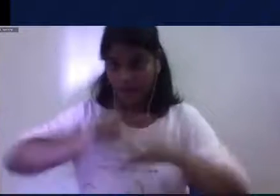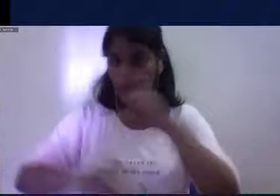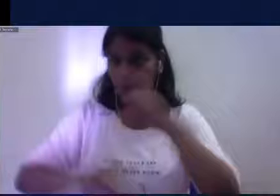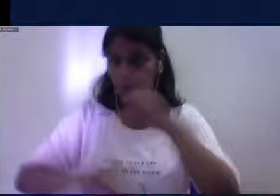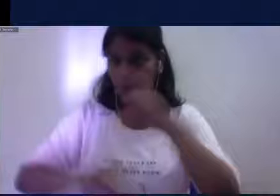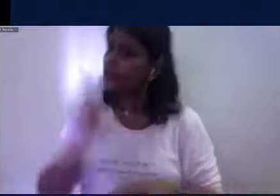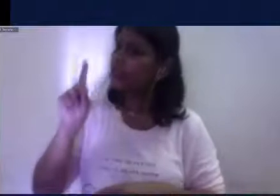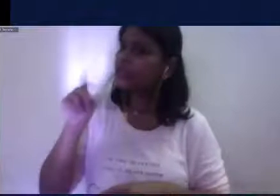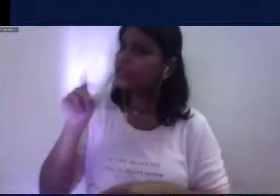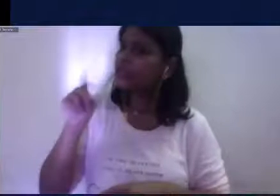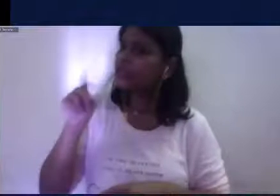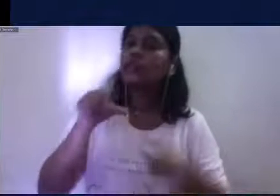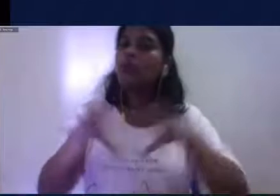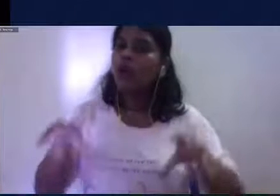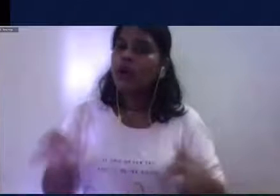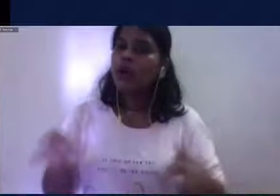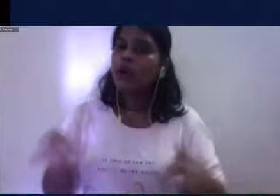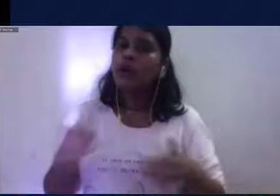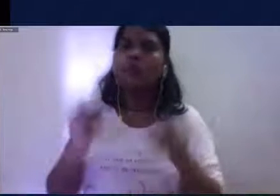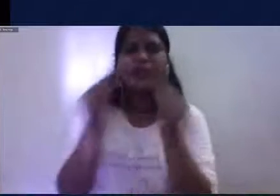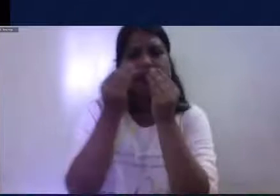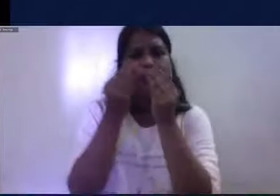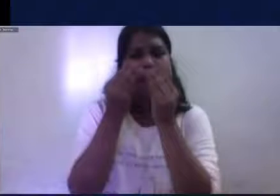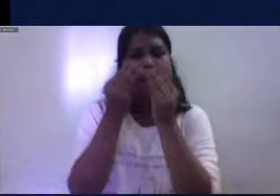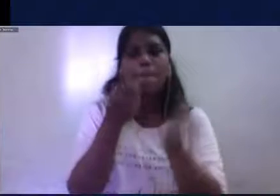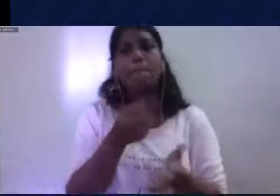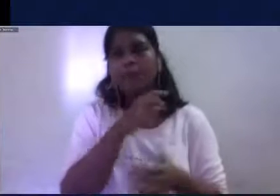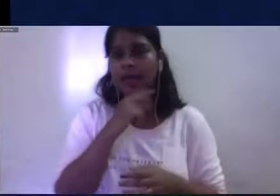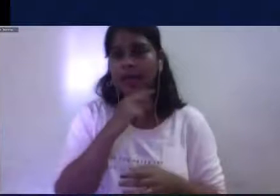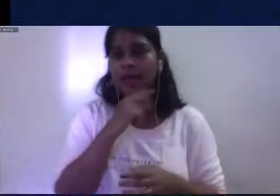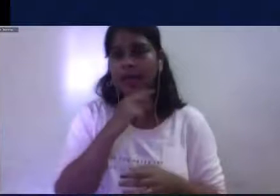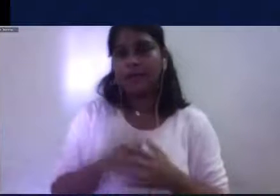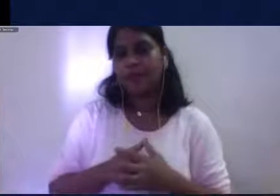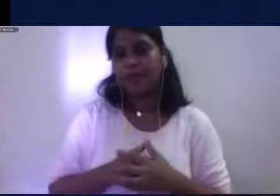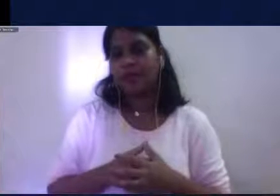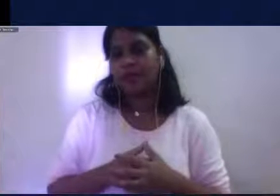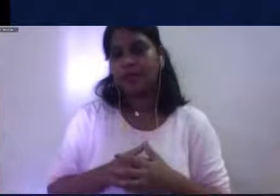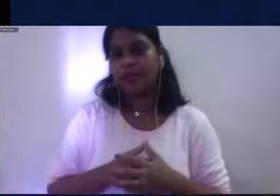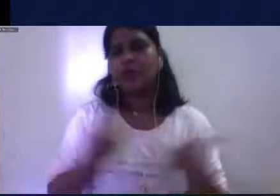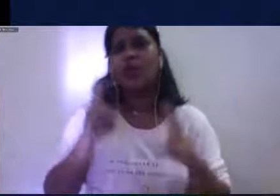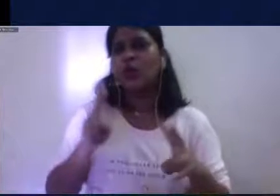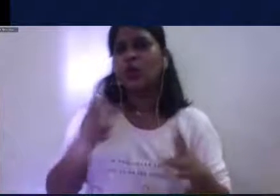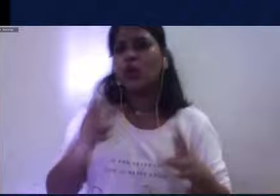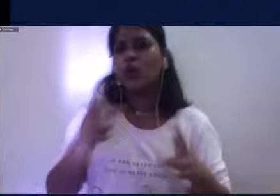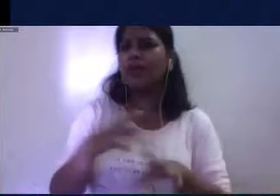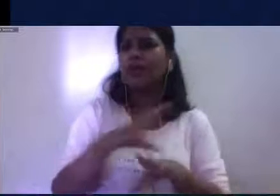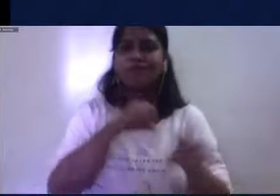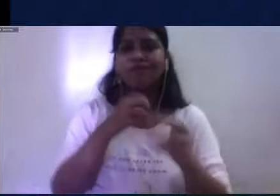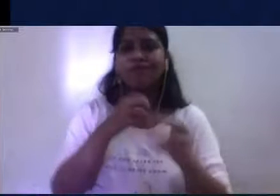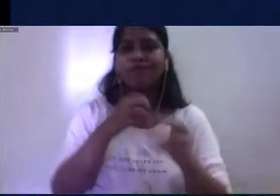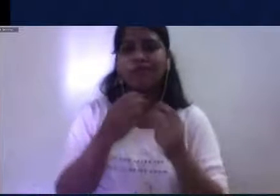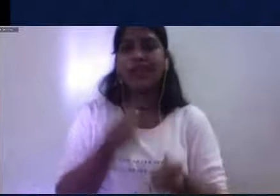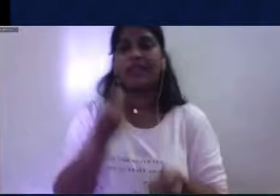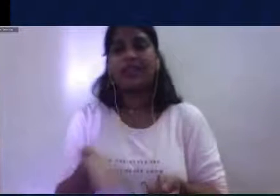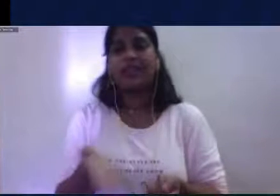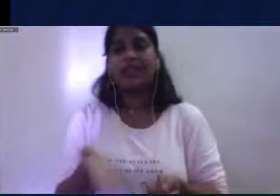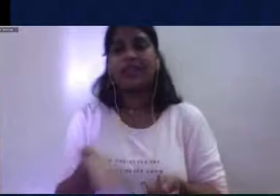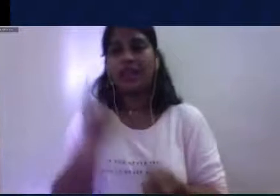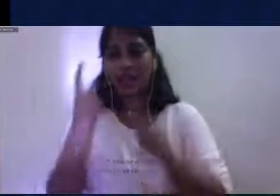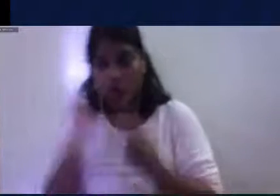was this product was so damn simple that it could be copied easily. They thought